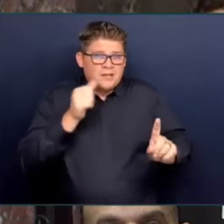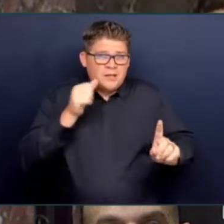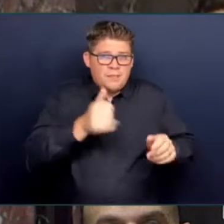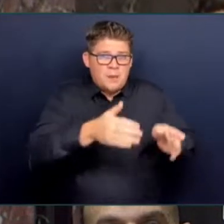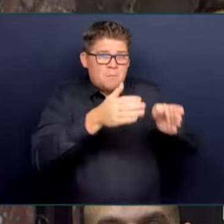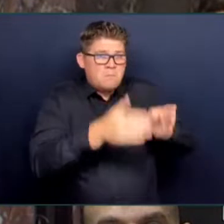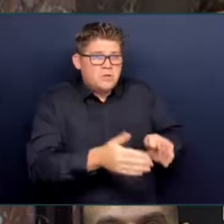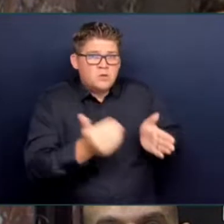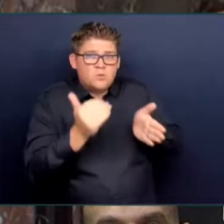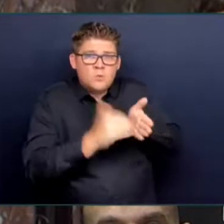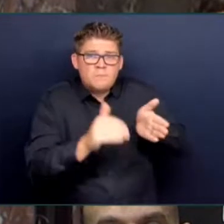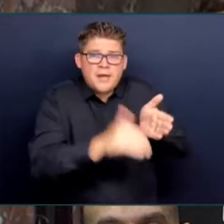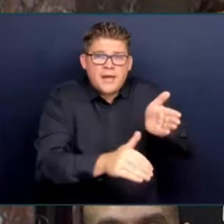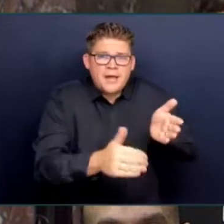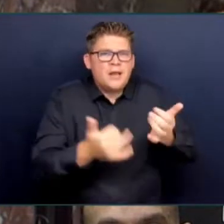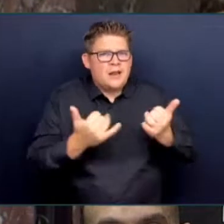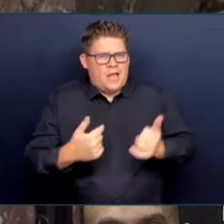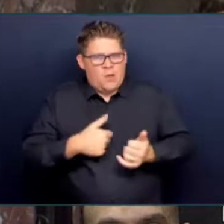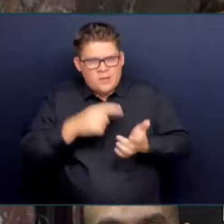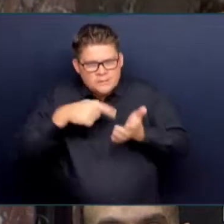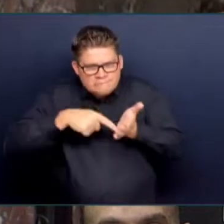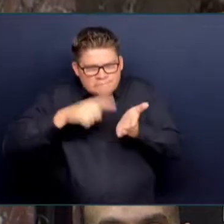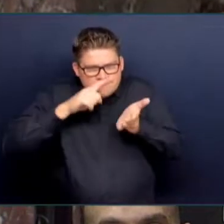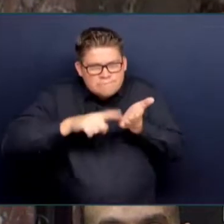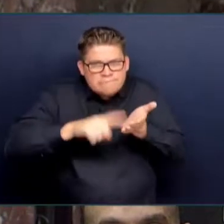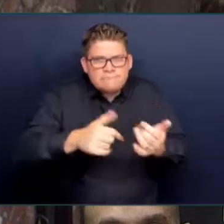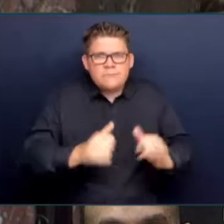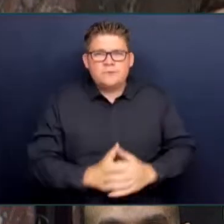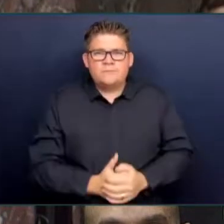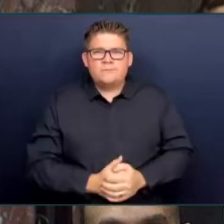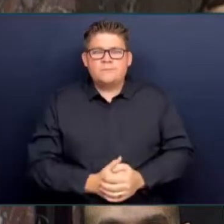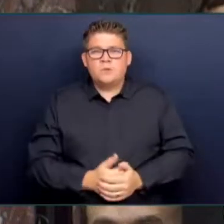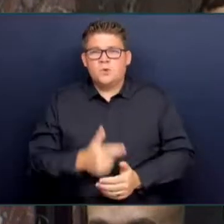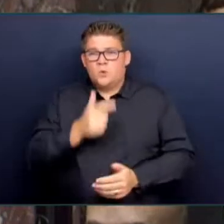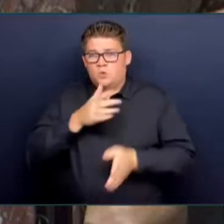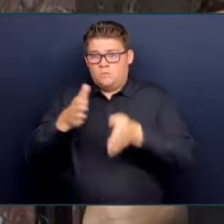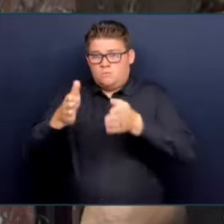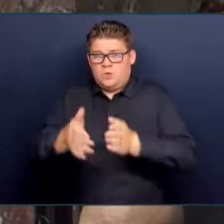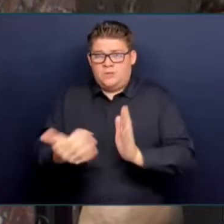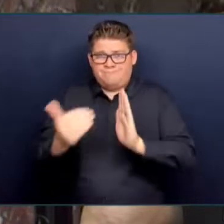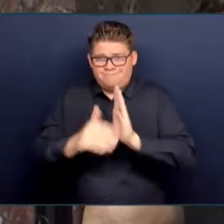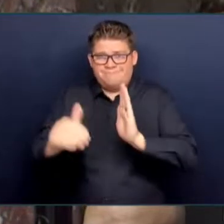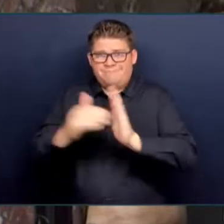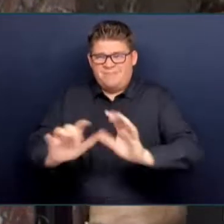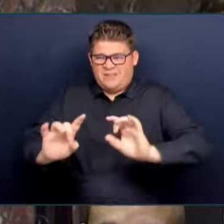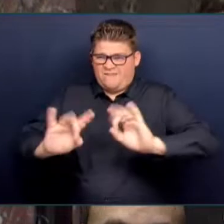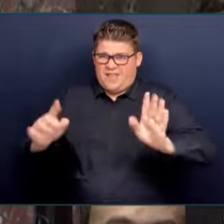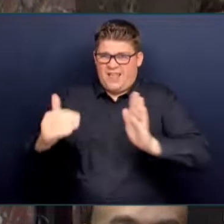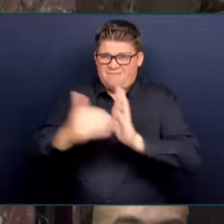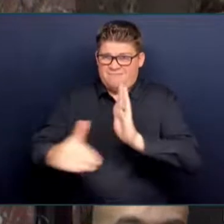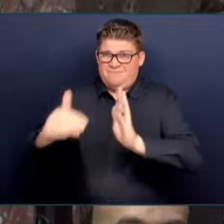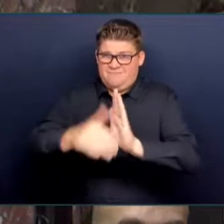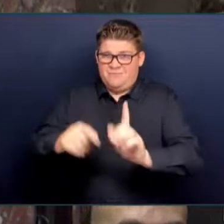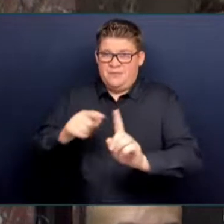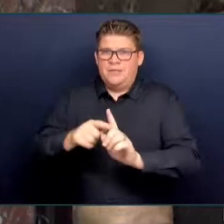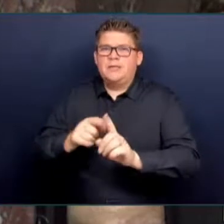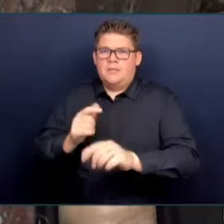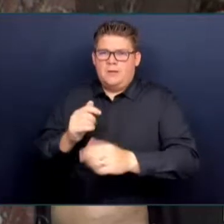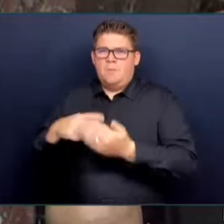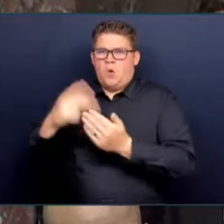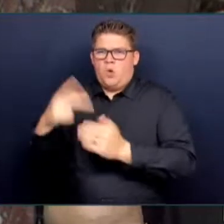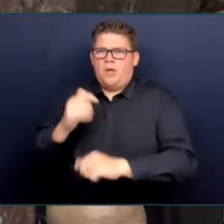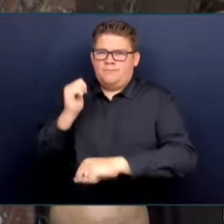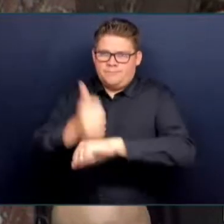prolific offender program, which the last government cut and which had a 40% a year recidivism reduction. We think that will